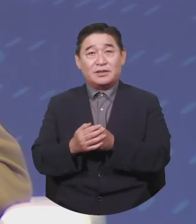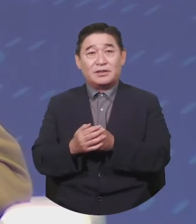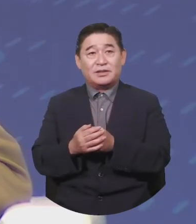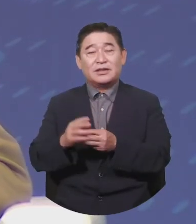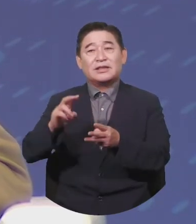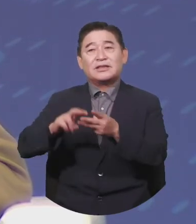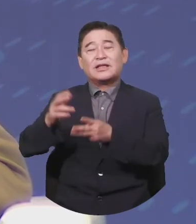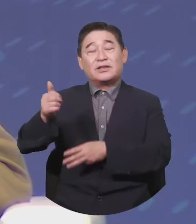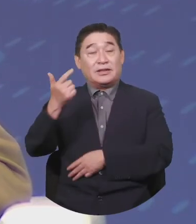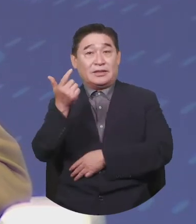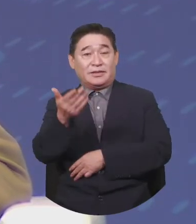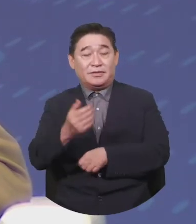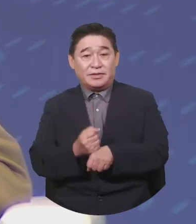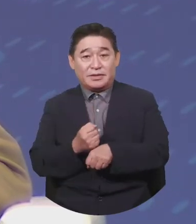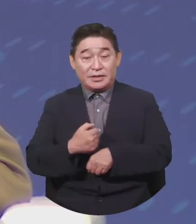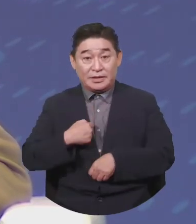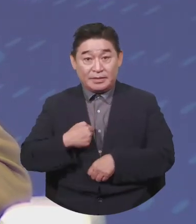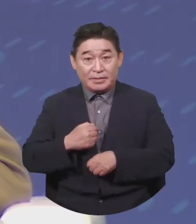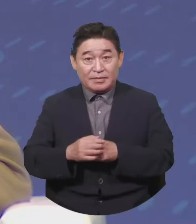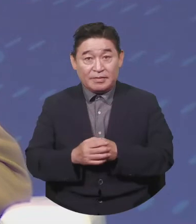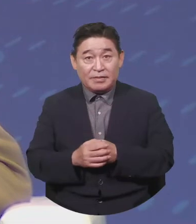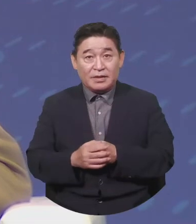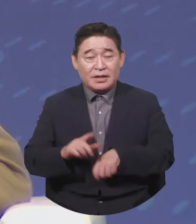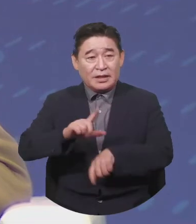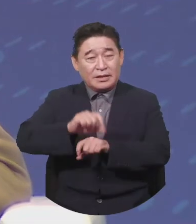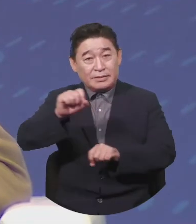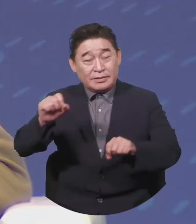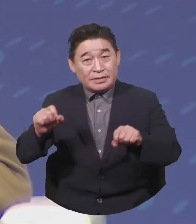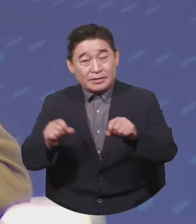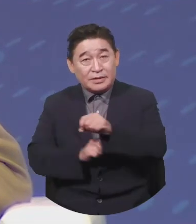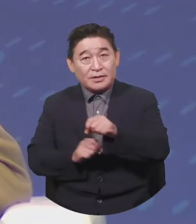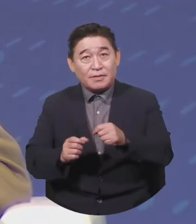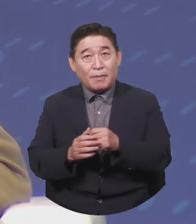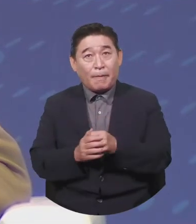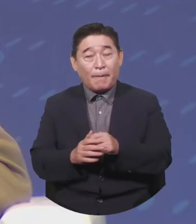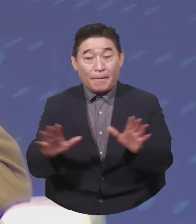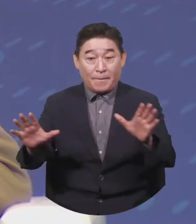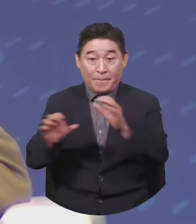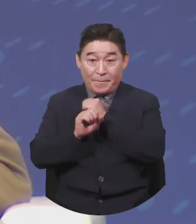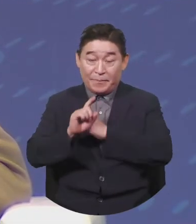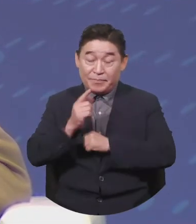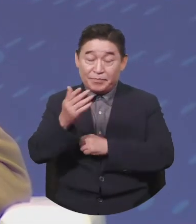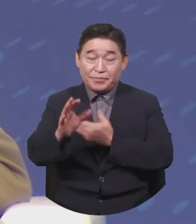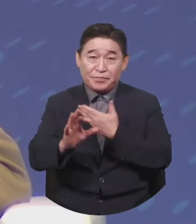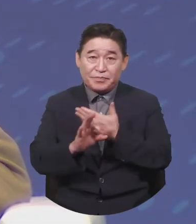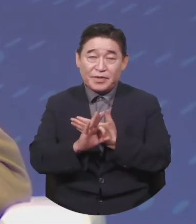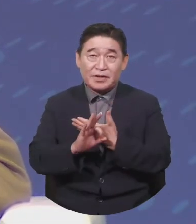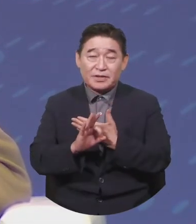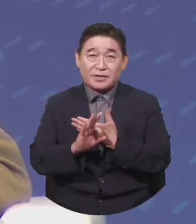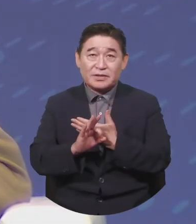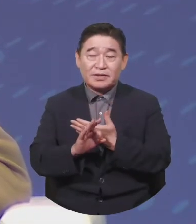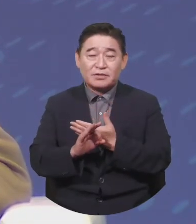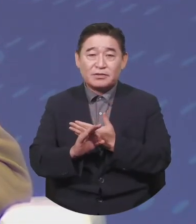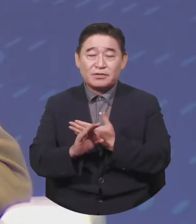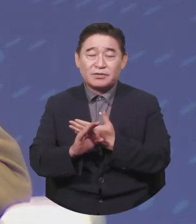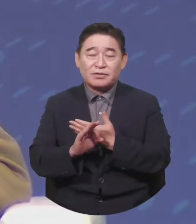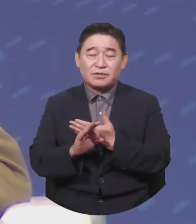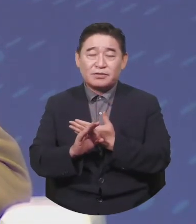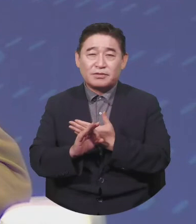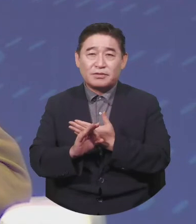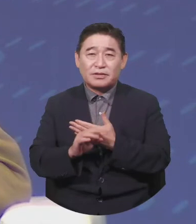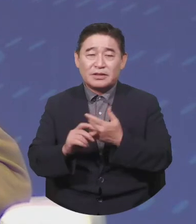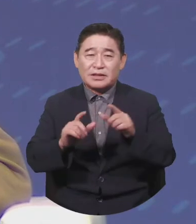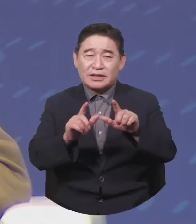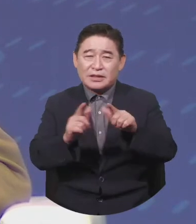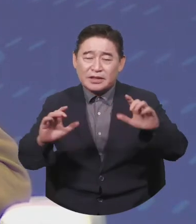So I'm going to read this, it's too long. So the point is, how do we see the future of multi-stakeholder cooperation?